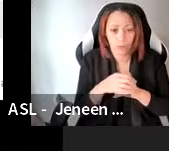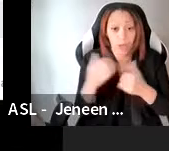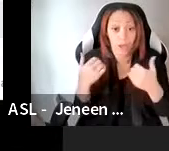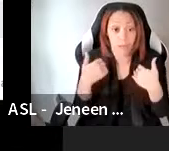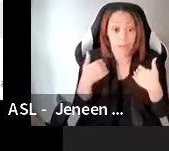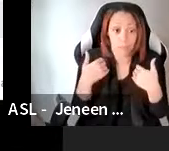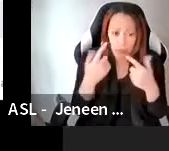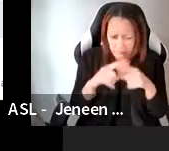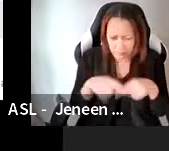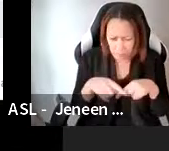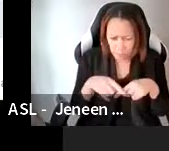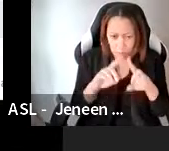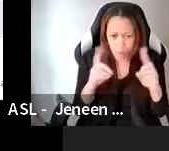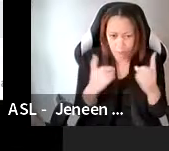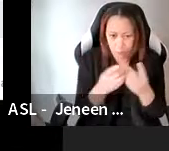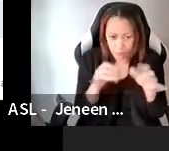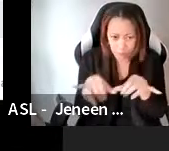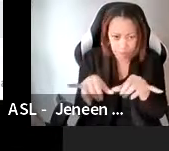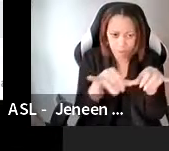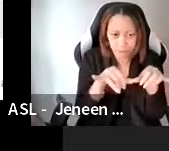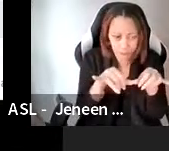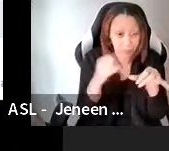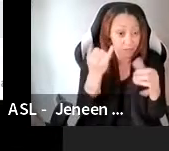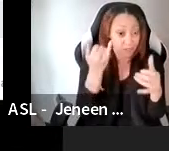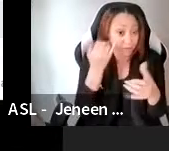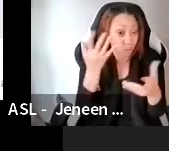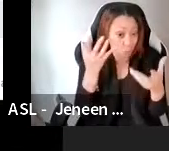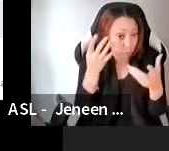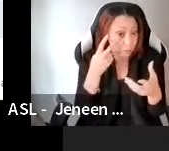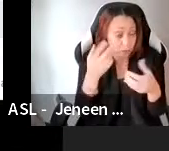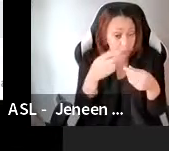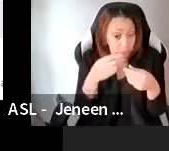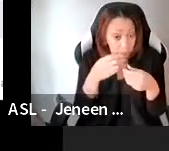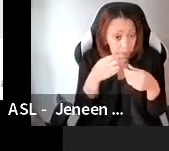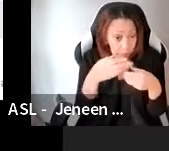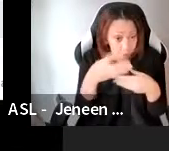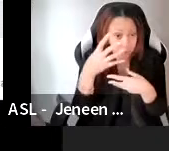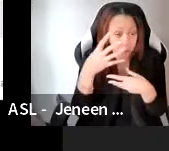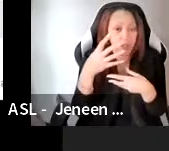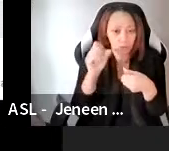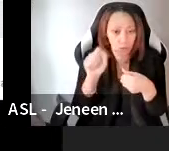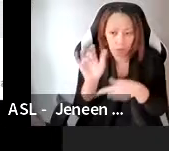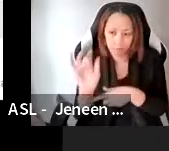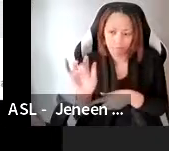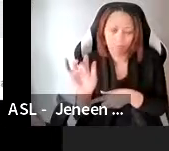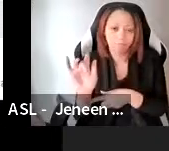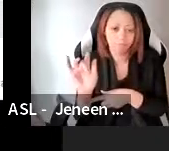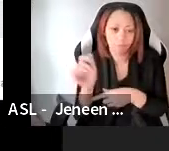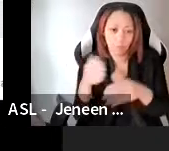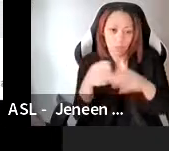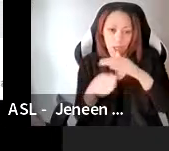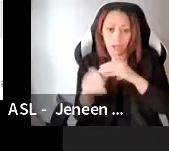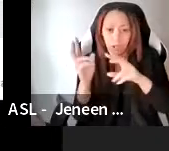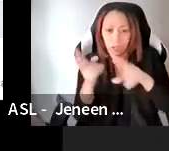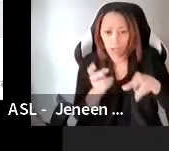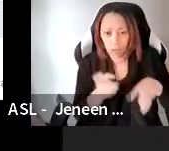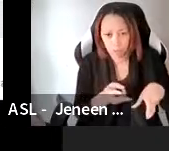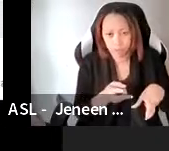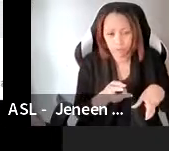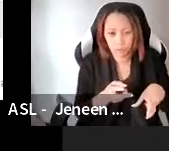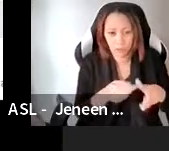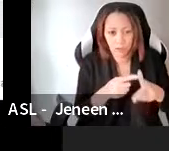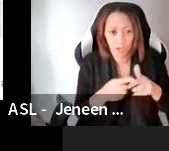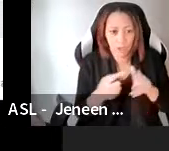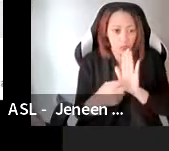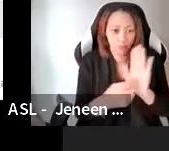the department standards. But if you'd like to see the reliability data, you can click that button just under the download button, and it'll show